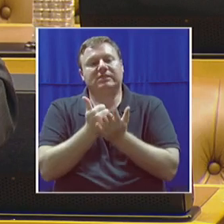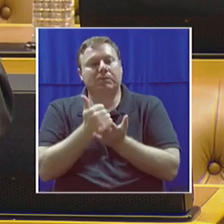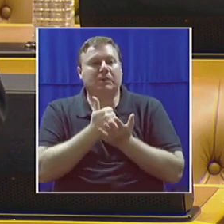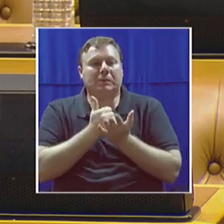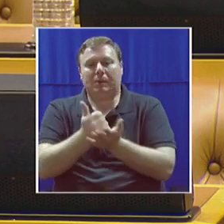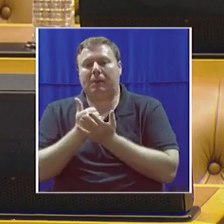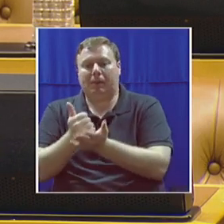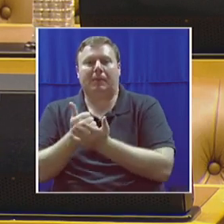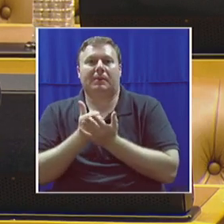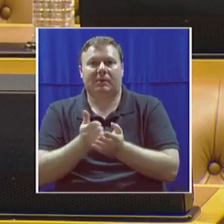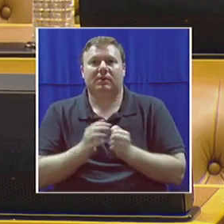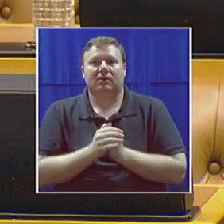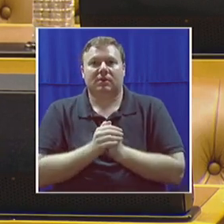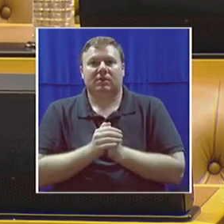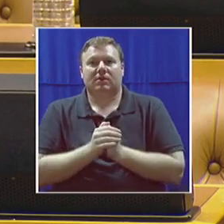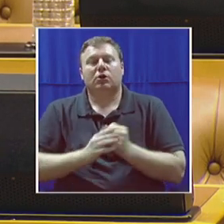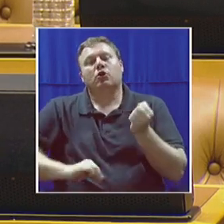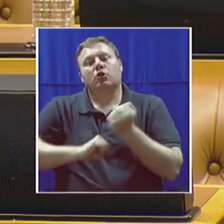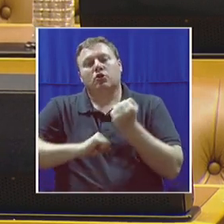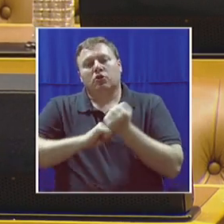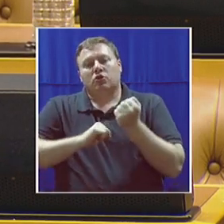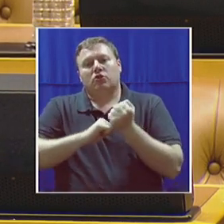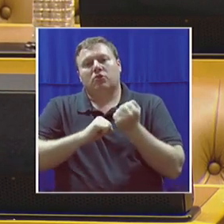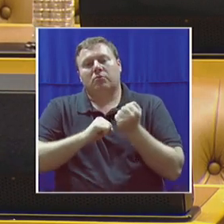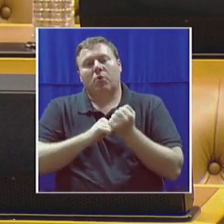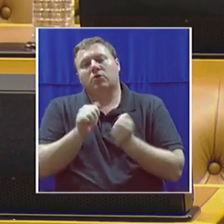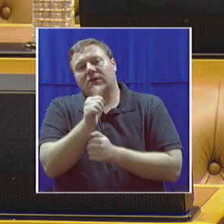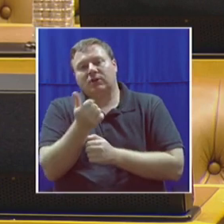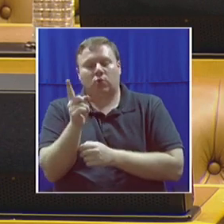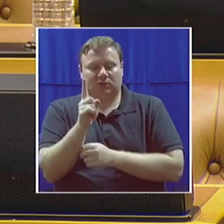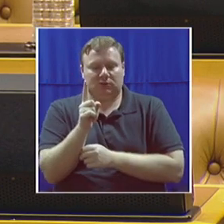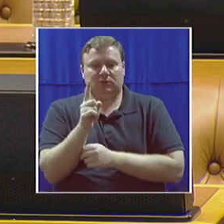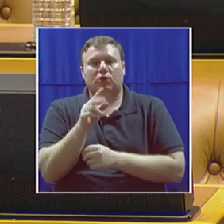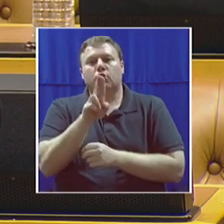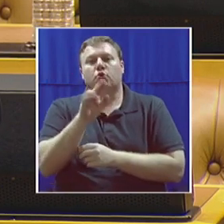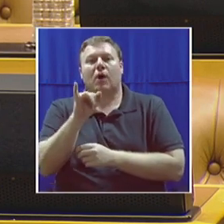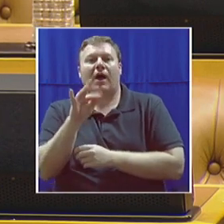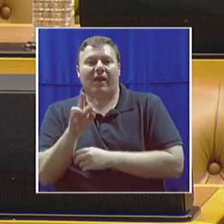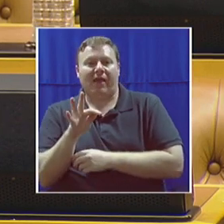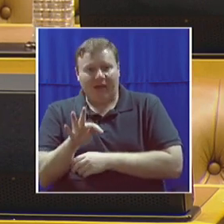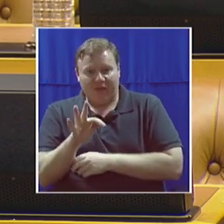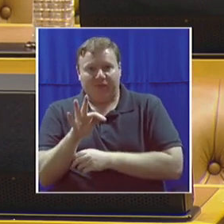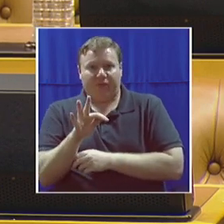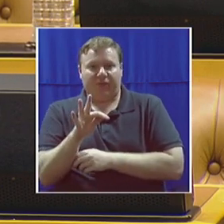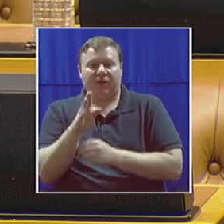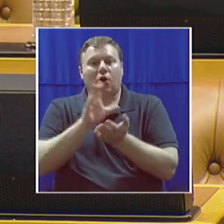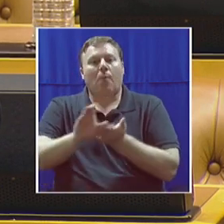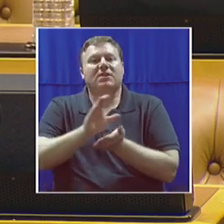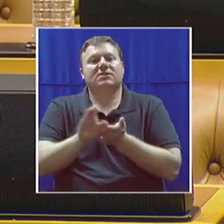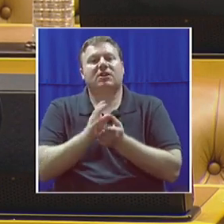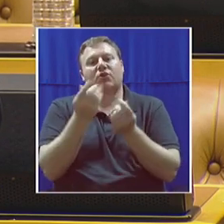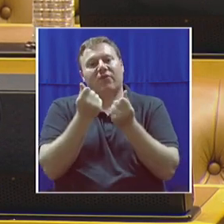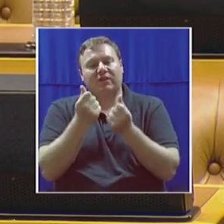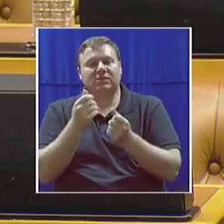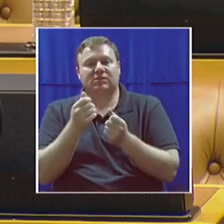through the UF labor activation program fund and the compensation funds